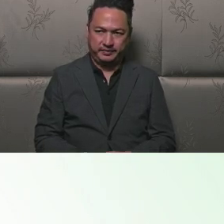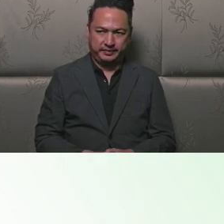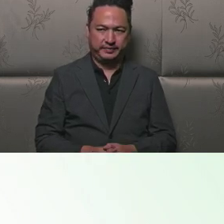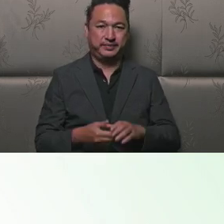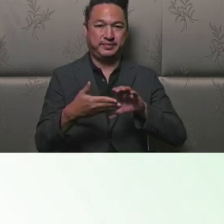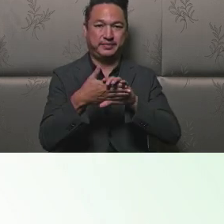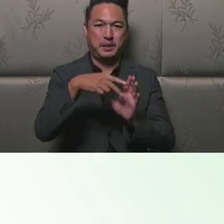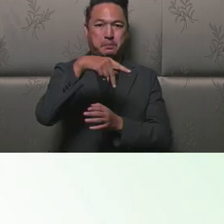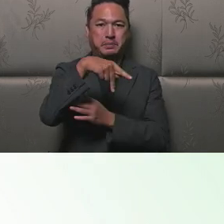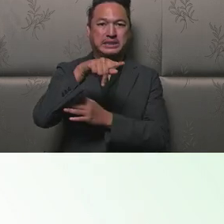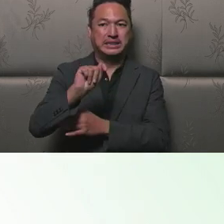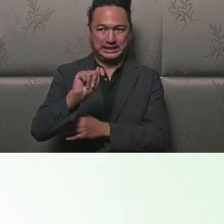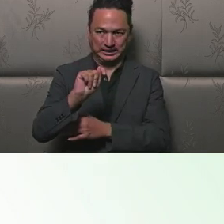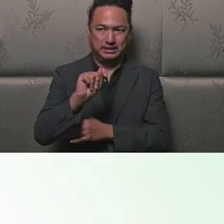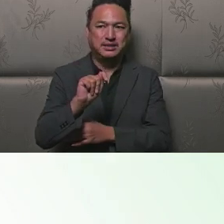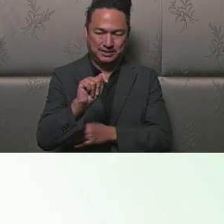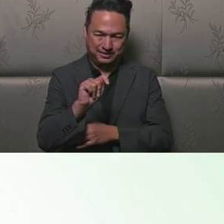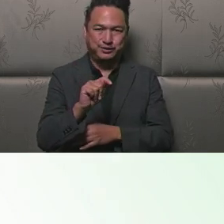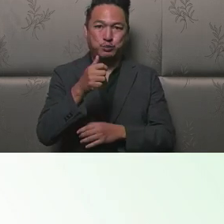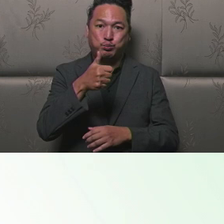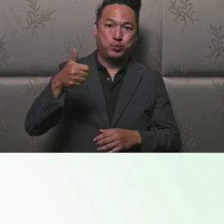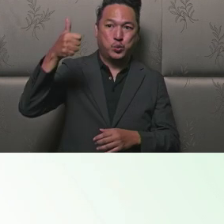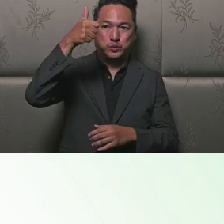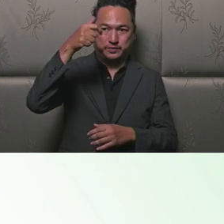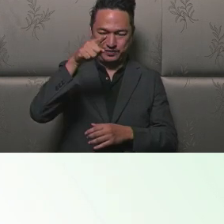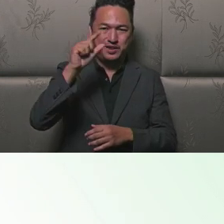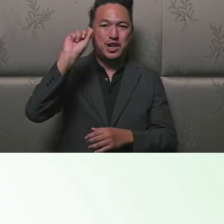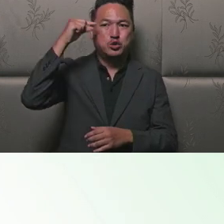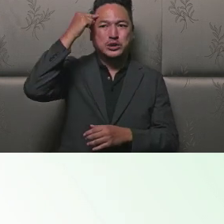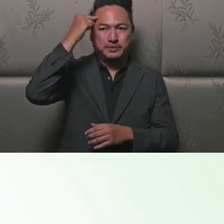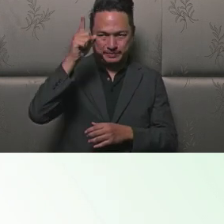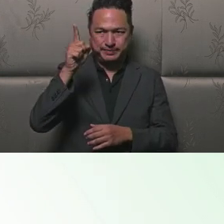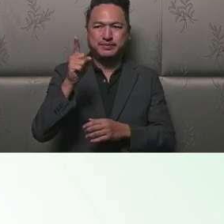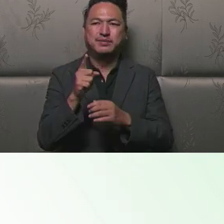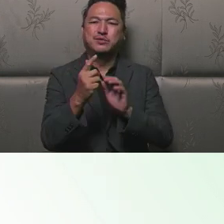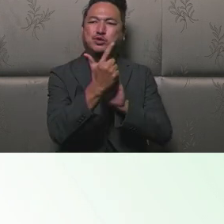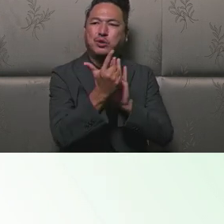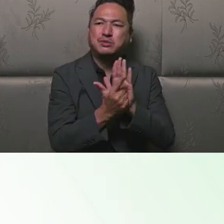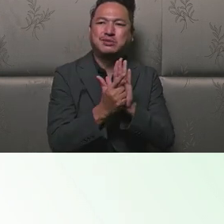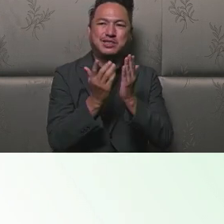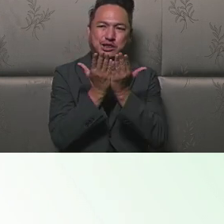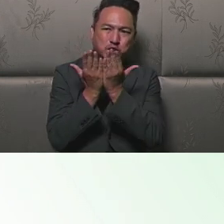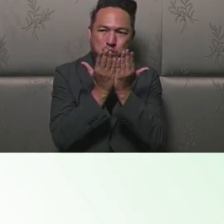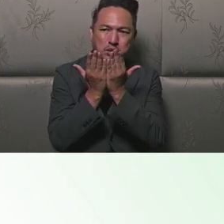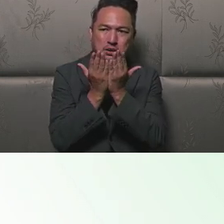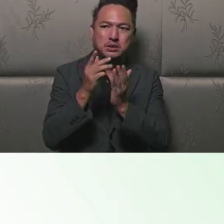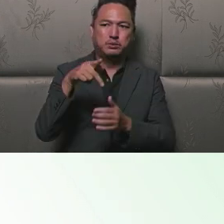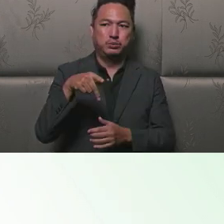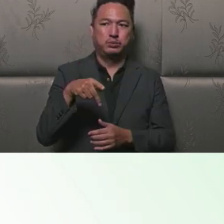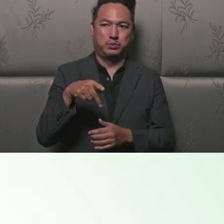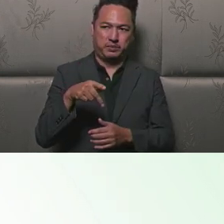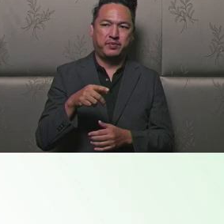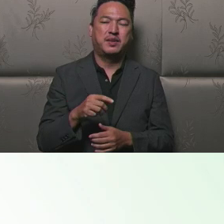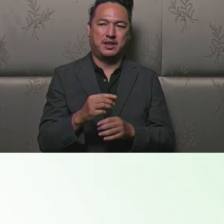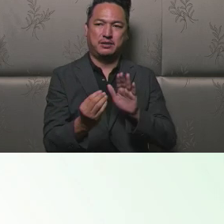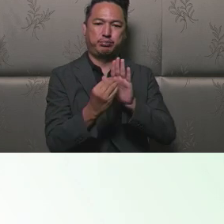of the Korean Lifelong Education Act, and the same act also has a mandate that our institute is